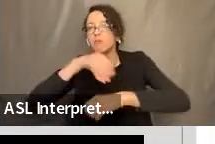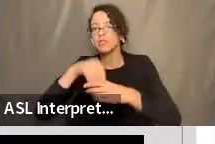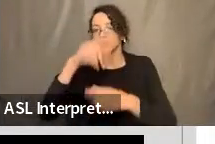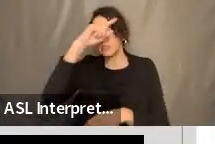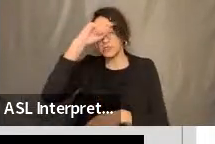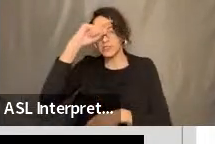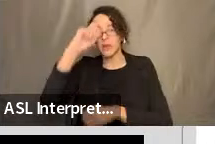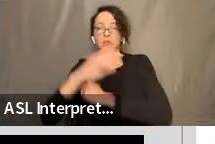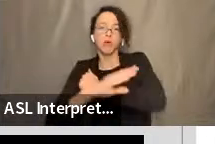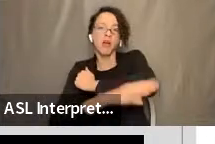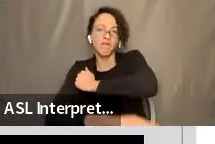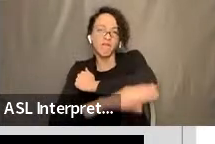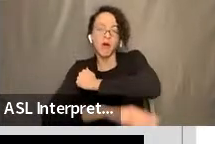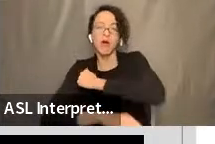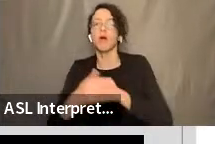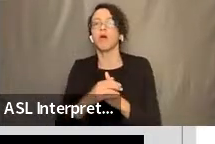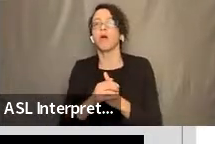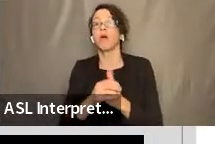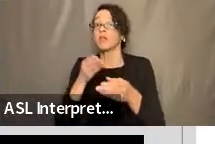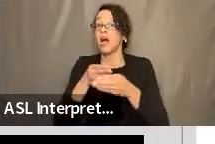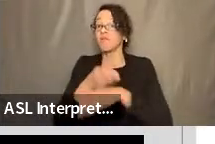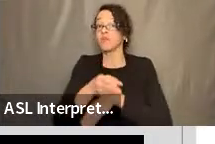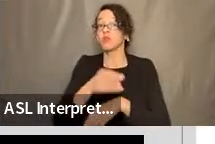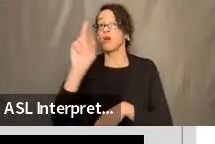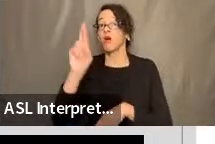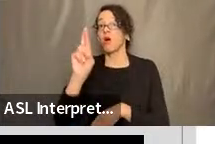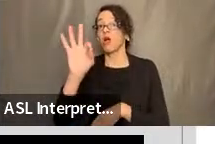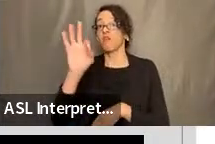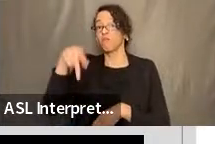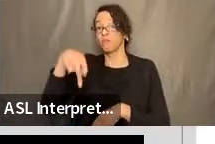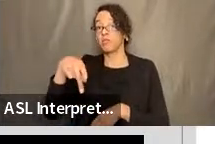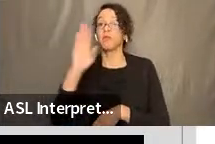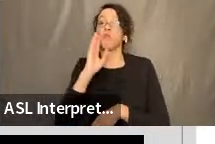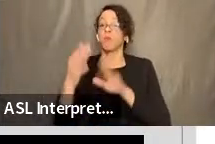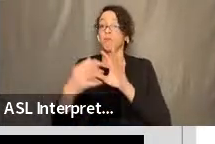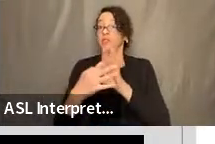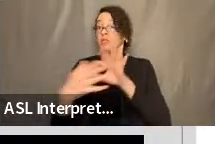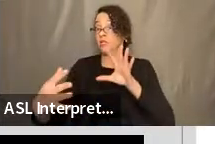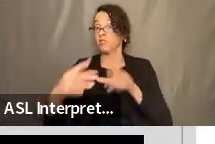we'll release the RFP in the fall and get ready to